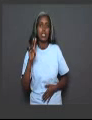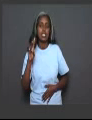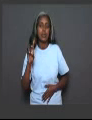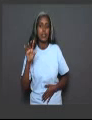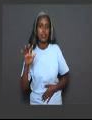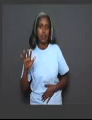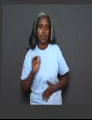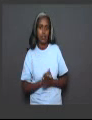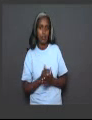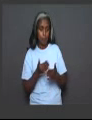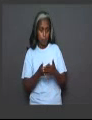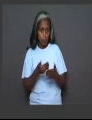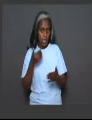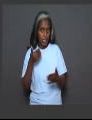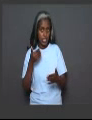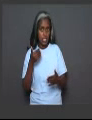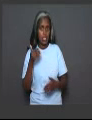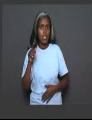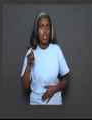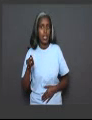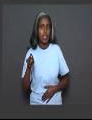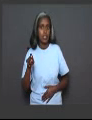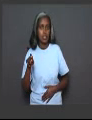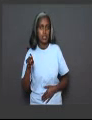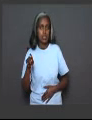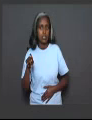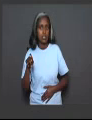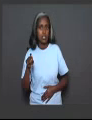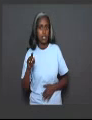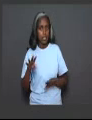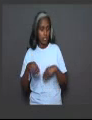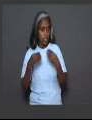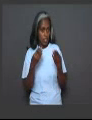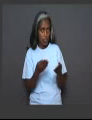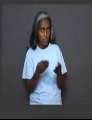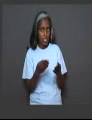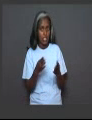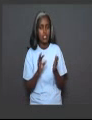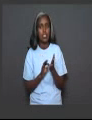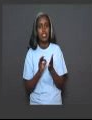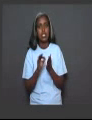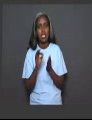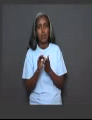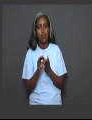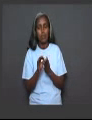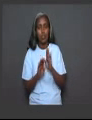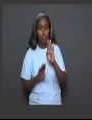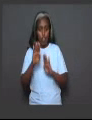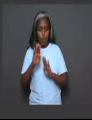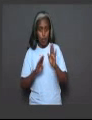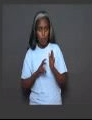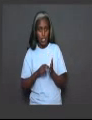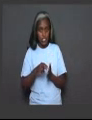1.75 minus x gives us the number of bus